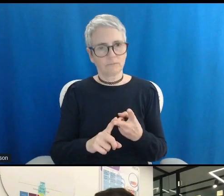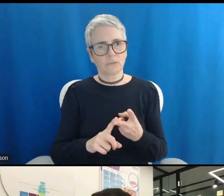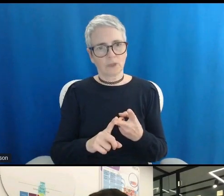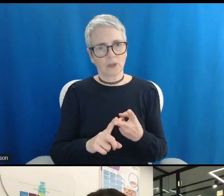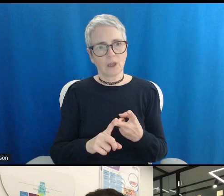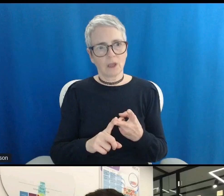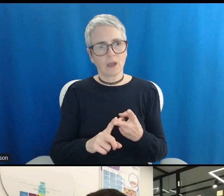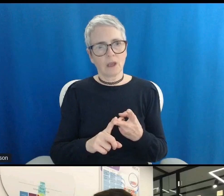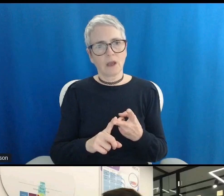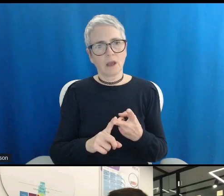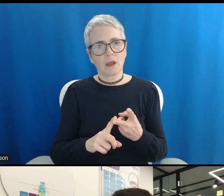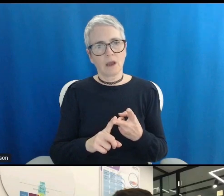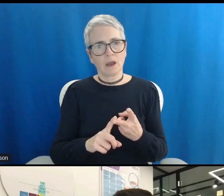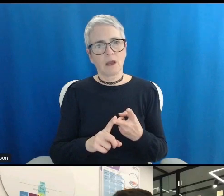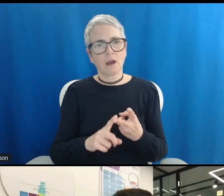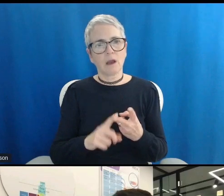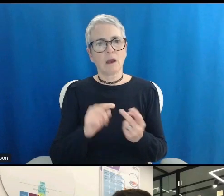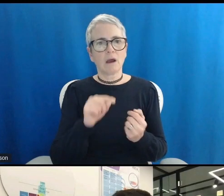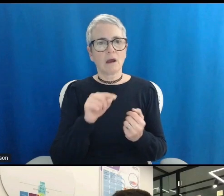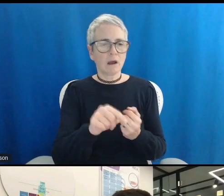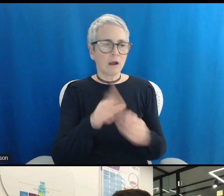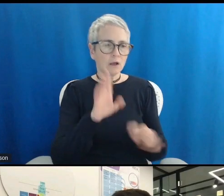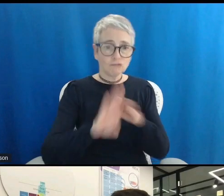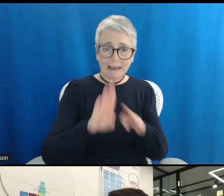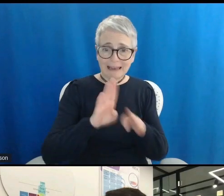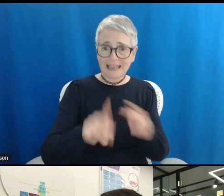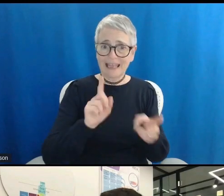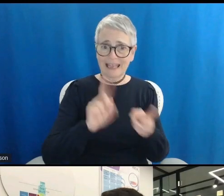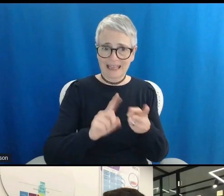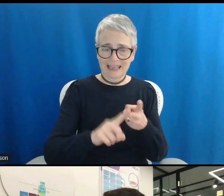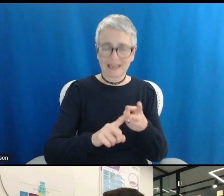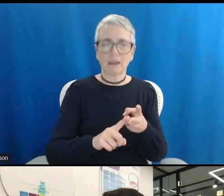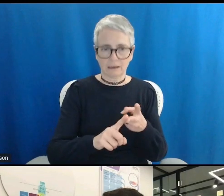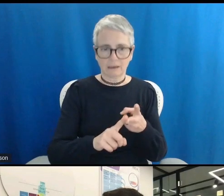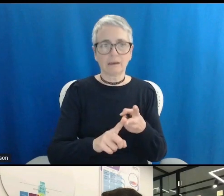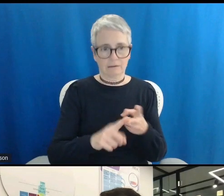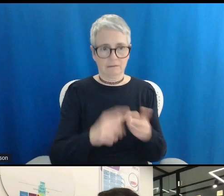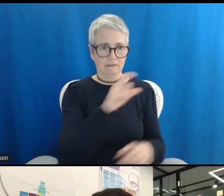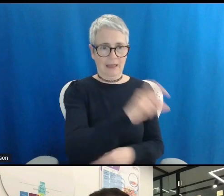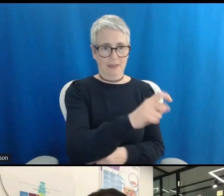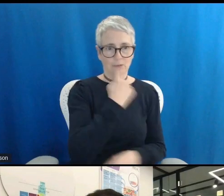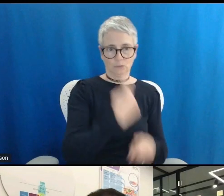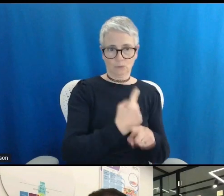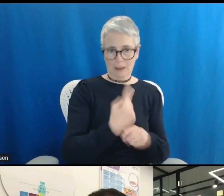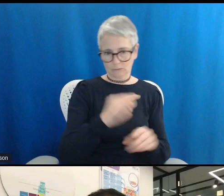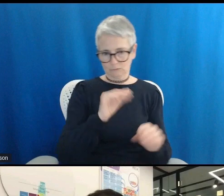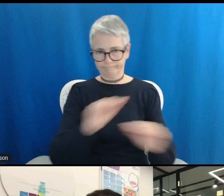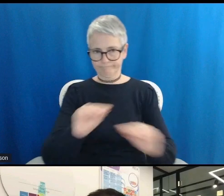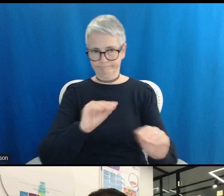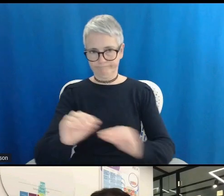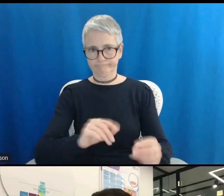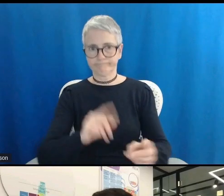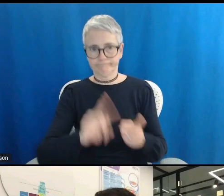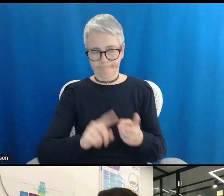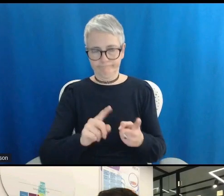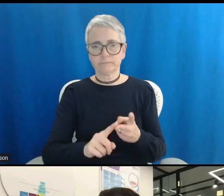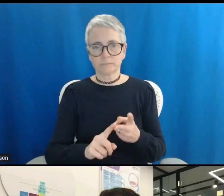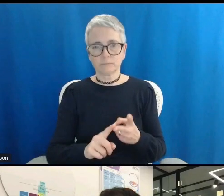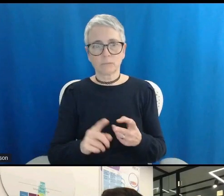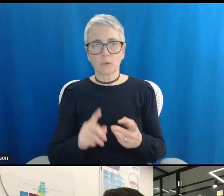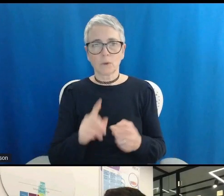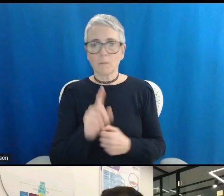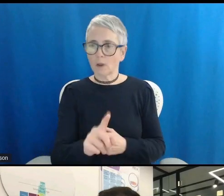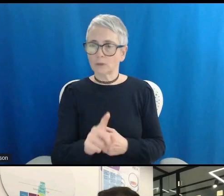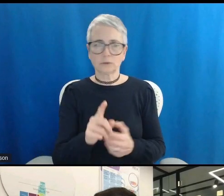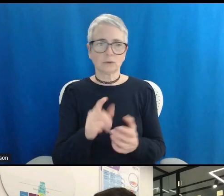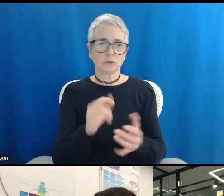or courses or ESG report or SDG parameter, as Cathy mentioned, and working on all sides of it, sometimes